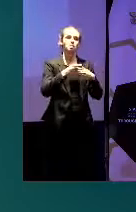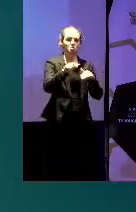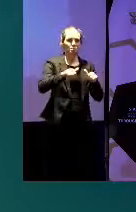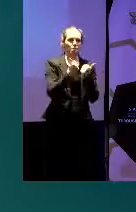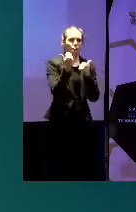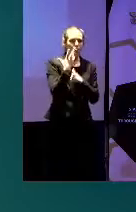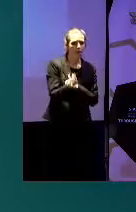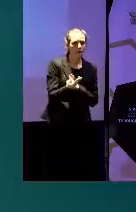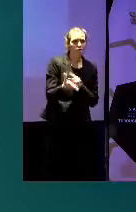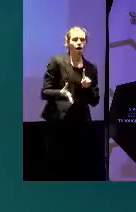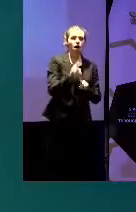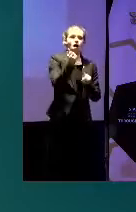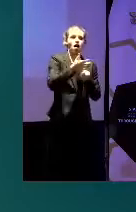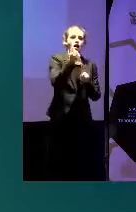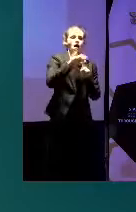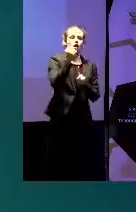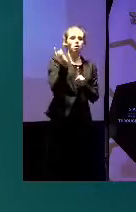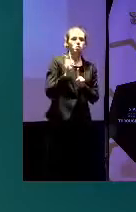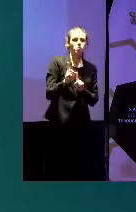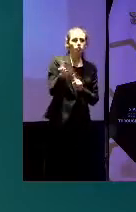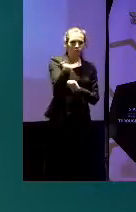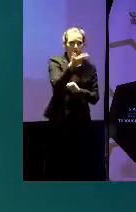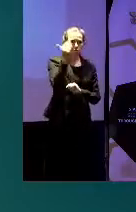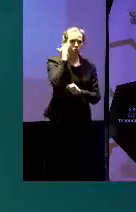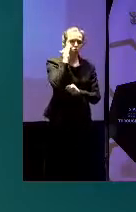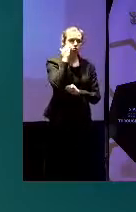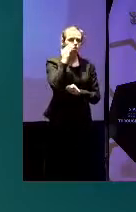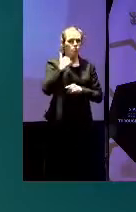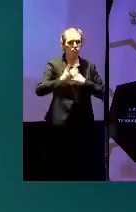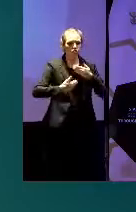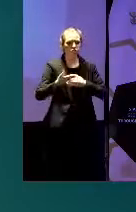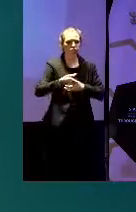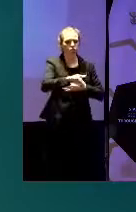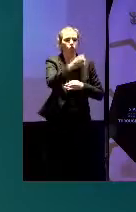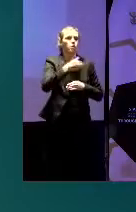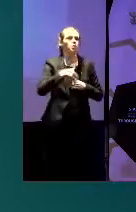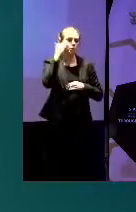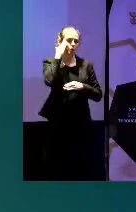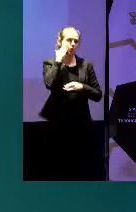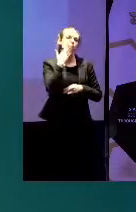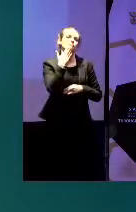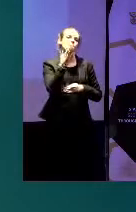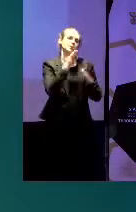and the success stories that we had, and that we can plan our way forward. Thank you very much.